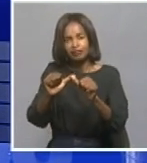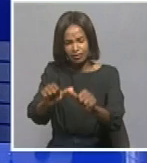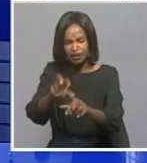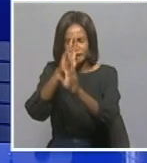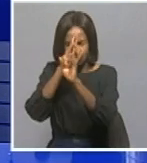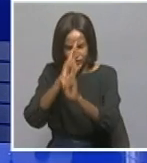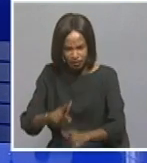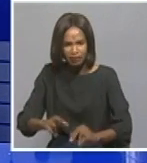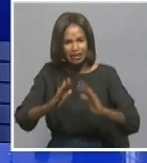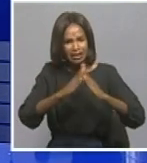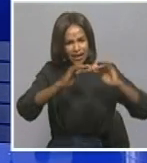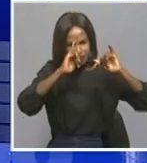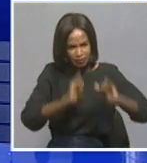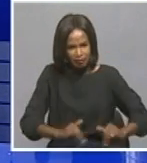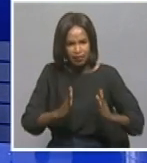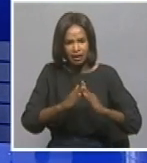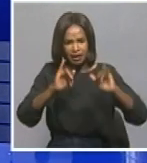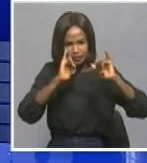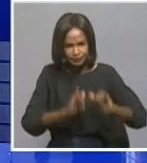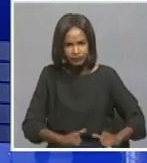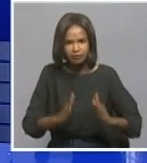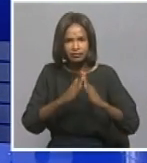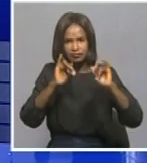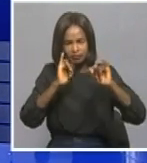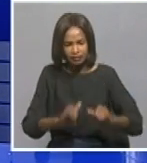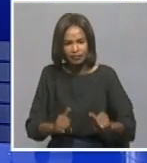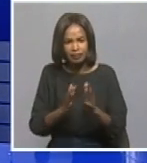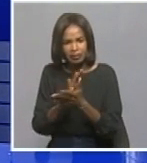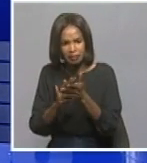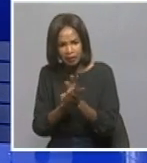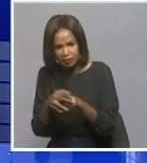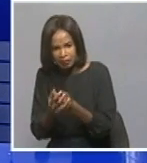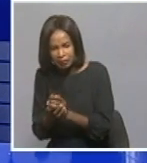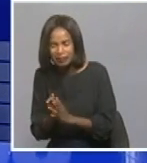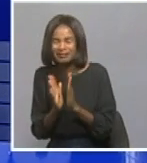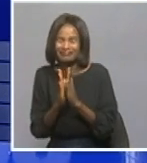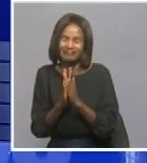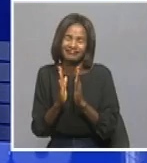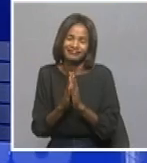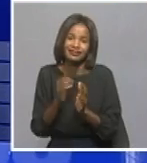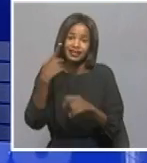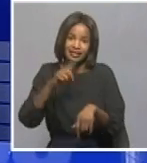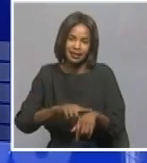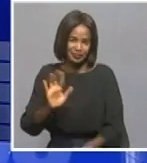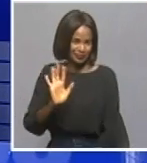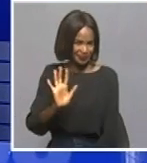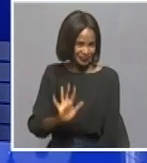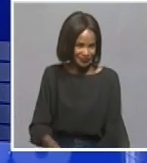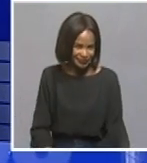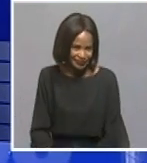the current regulations set in place during the state of emergency. Stay home, stay safe, and until next time, cheers for now.